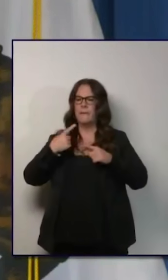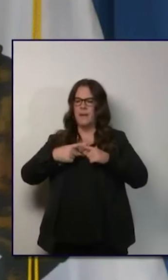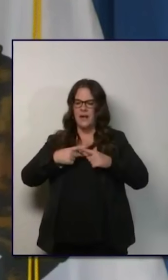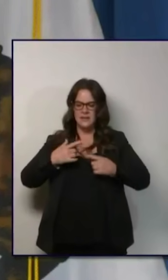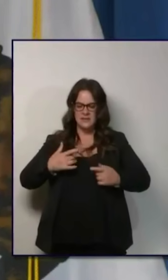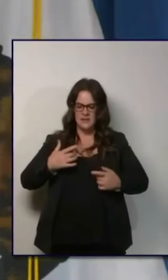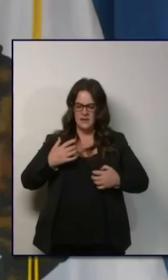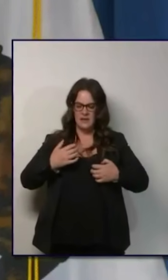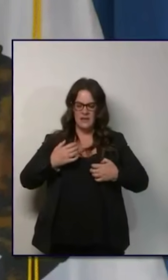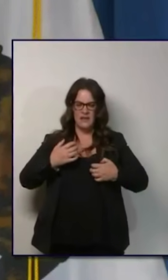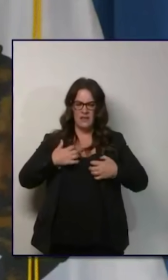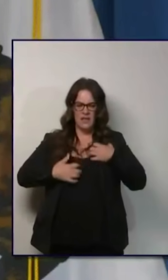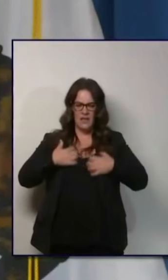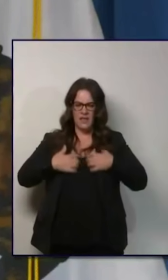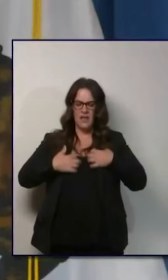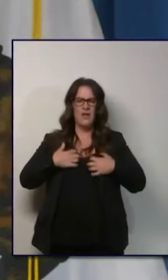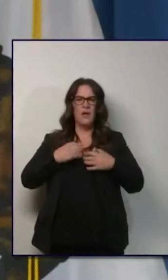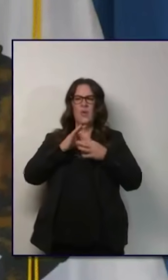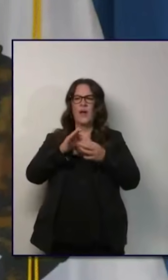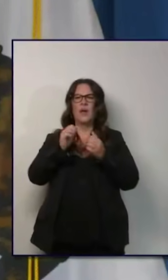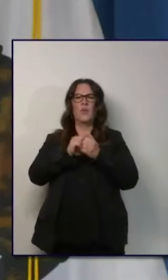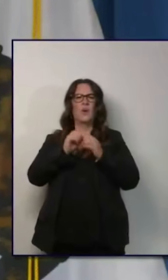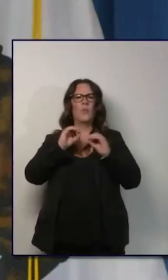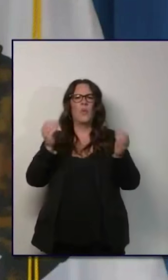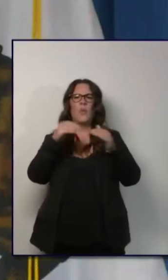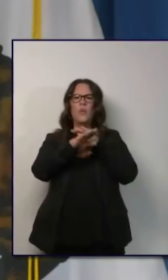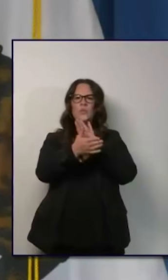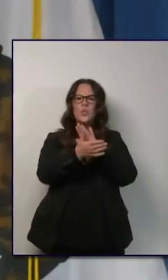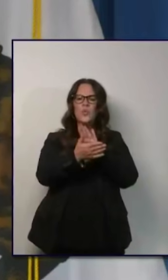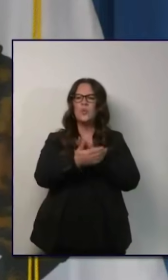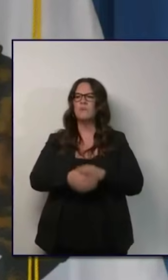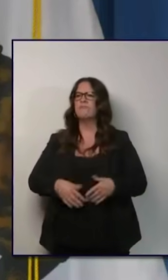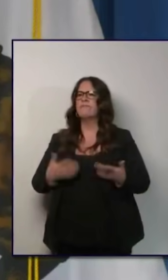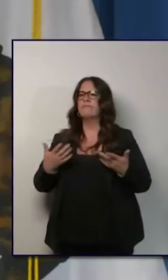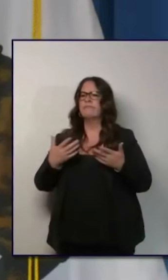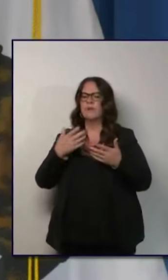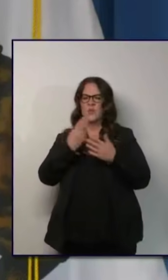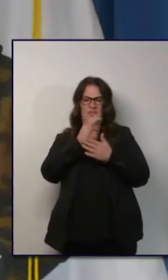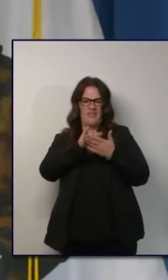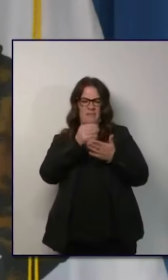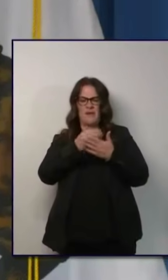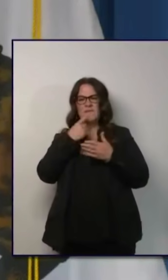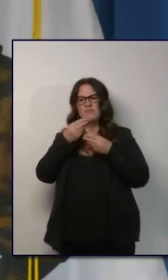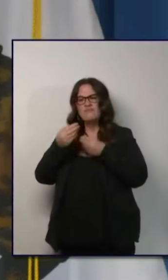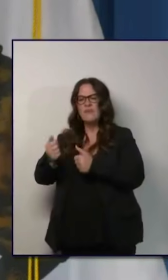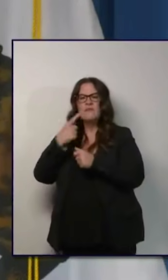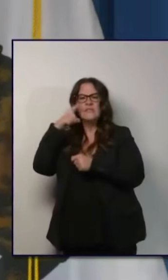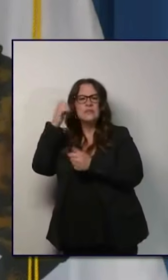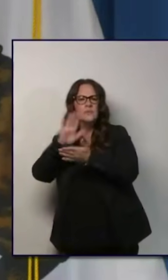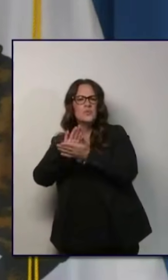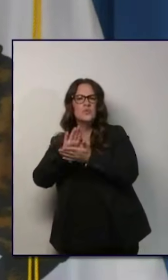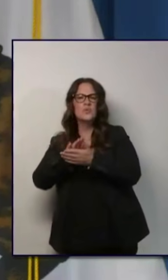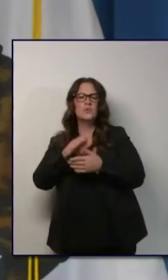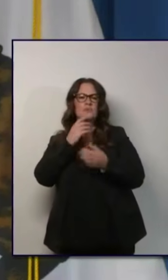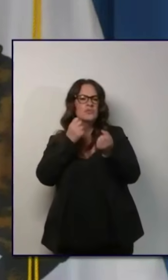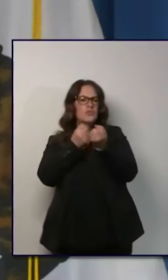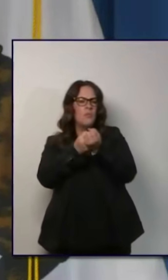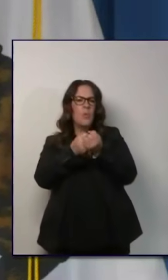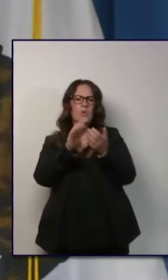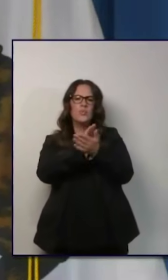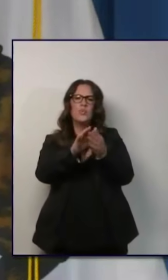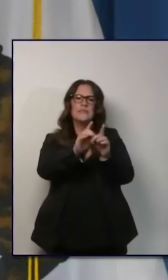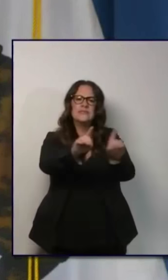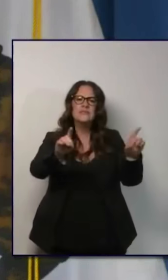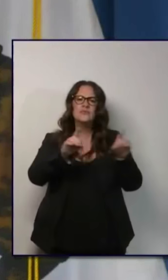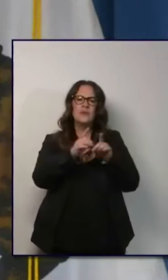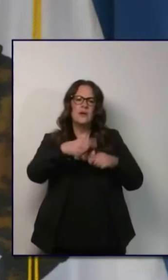moment, to help with summer school and to help with the flexibility that the districts are going to need to consider